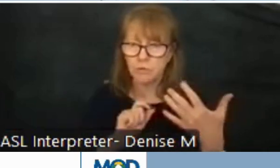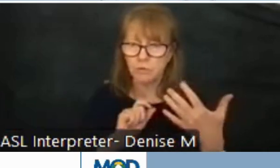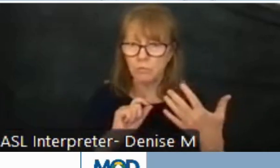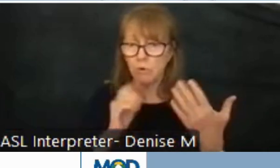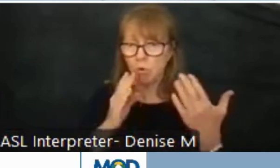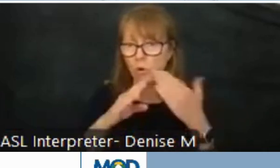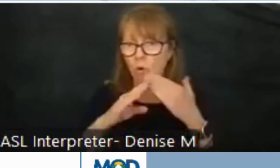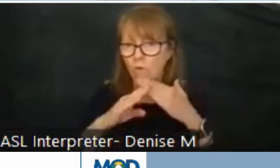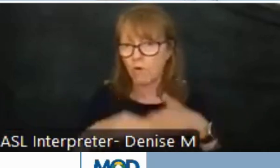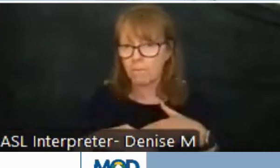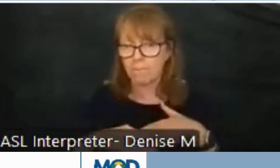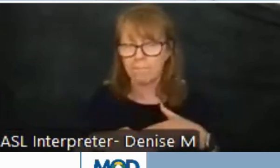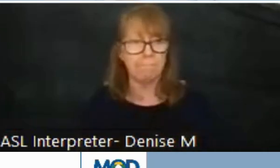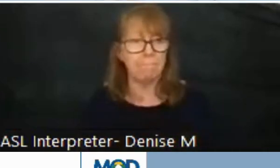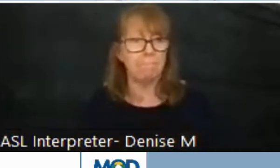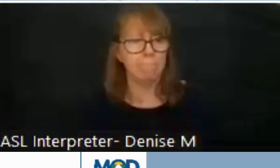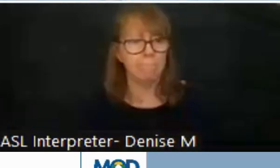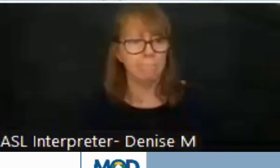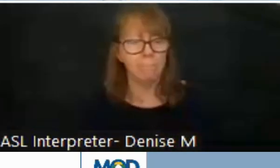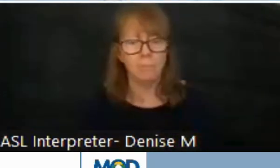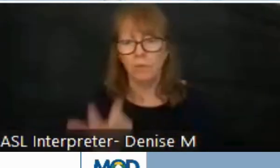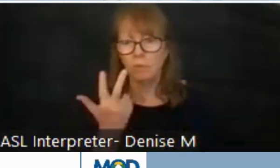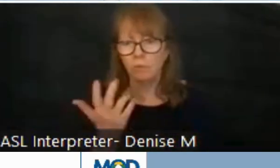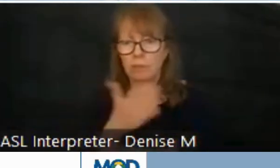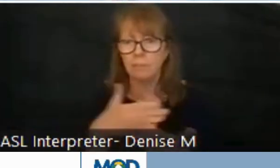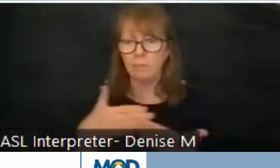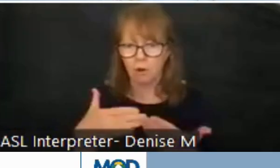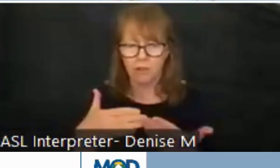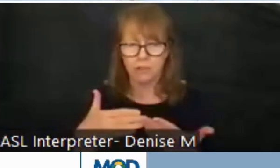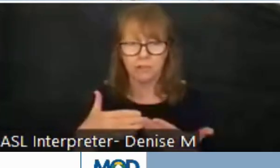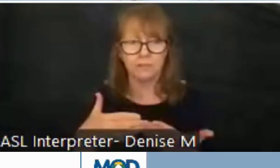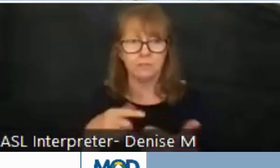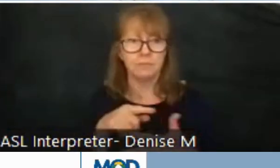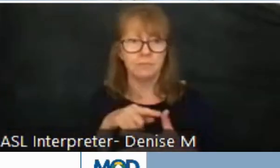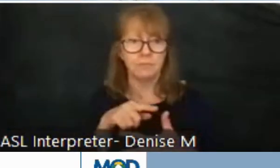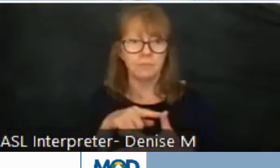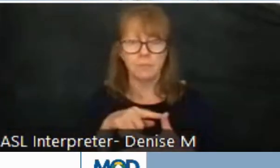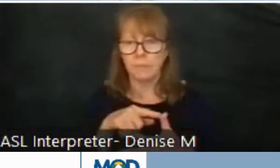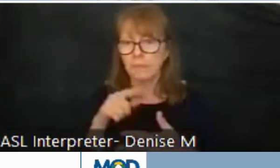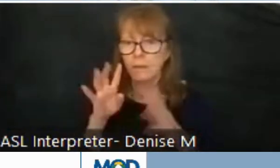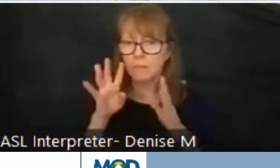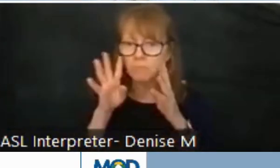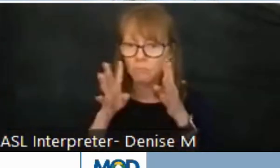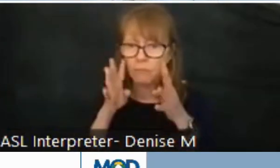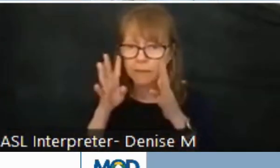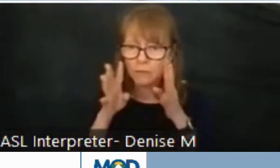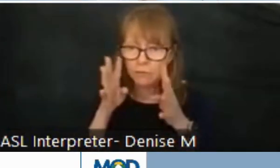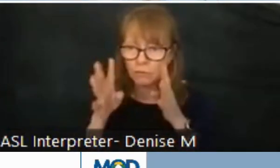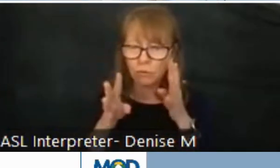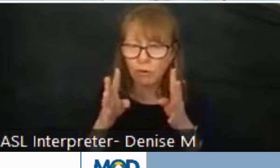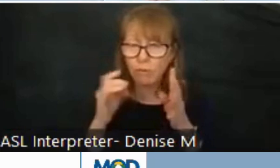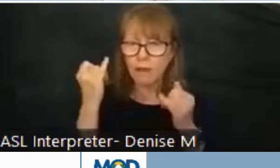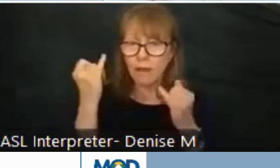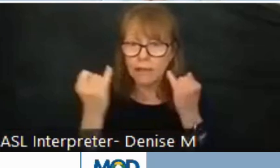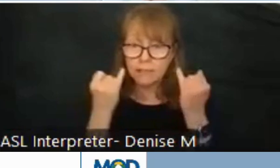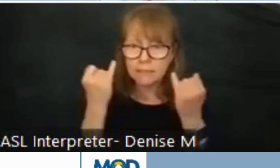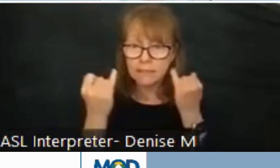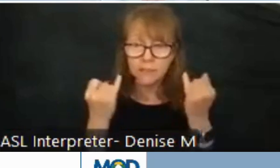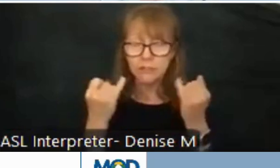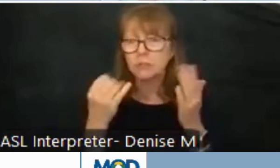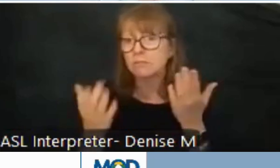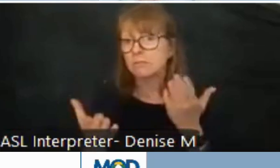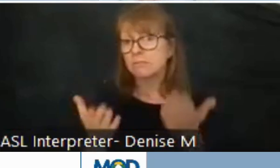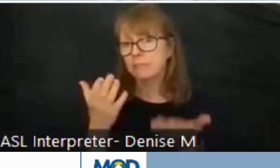There are three parts of the consider solution step. You're going to brainstorm ideas and maybe do a bit of research